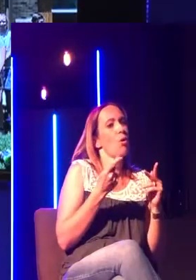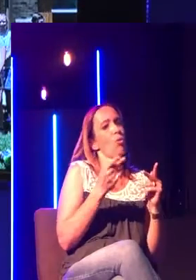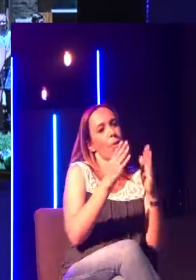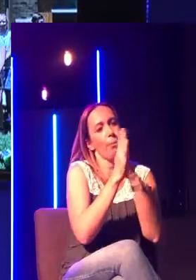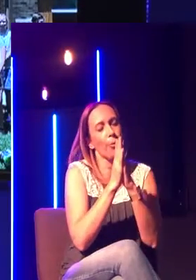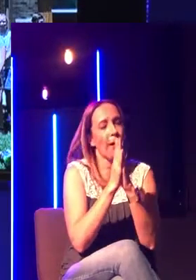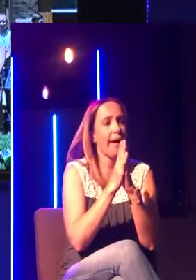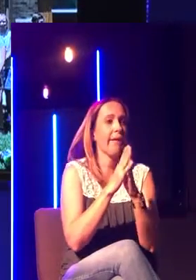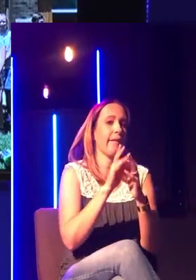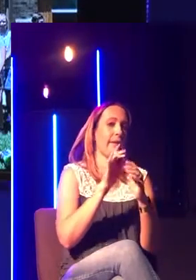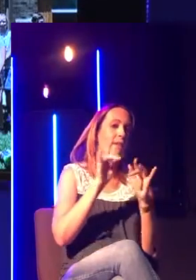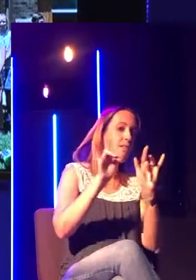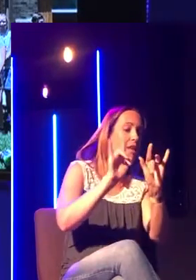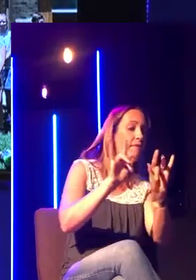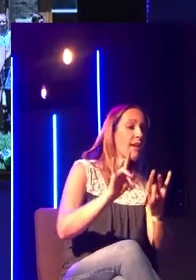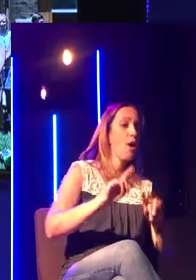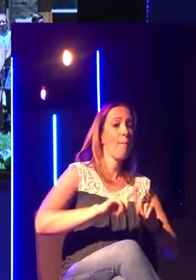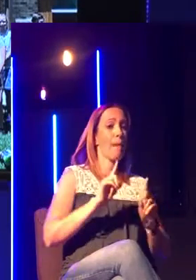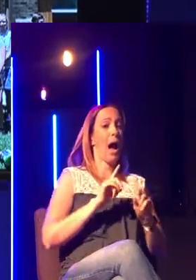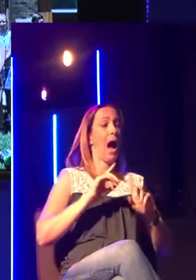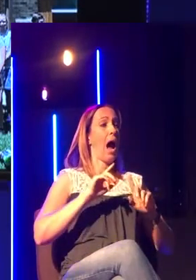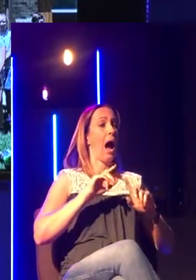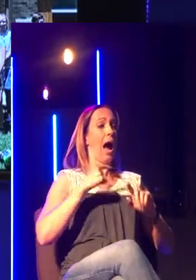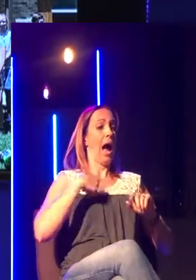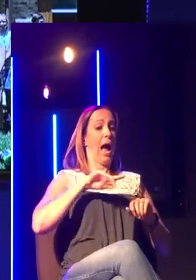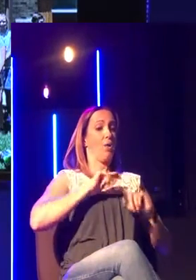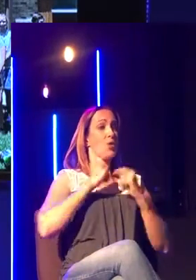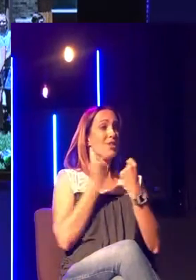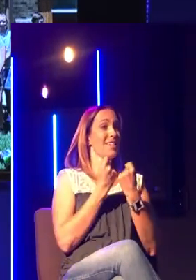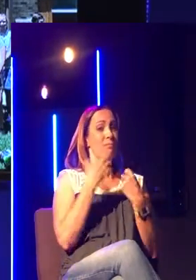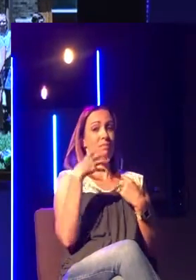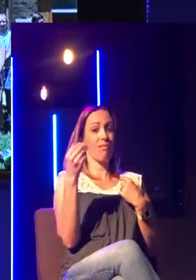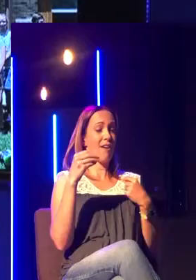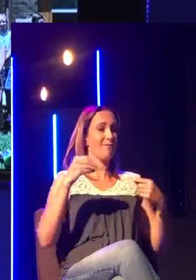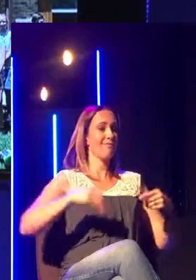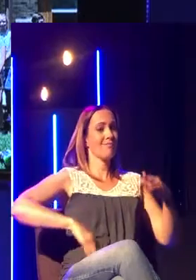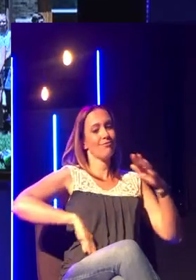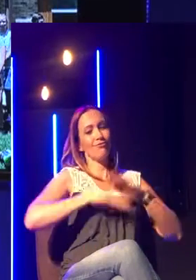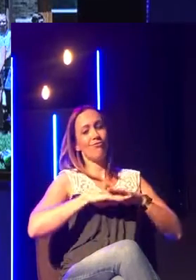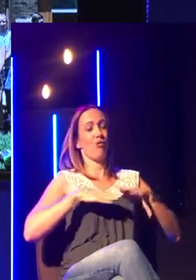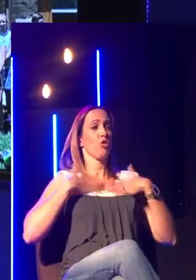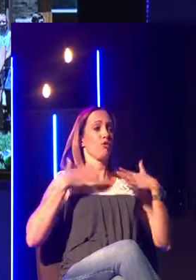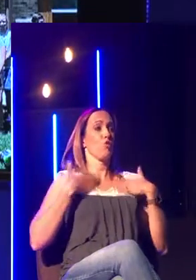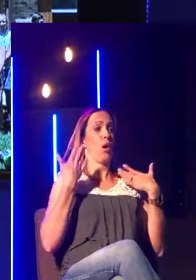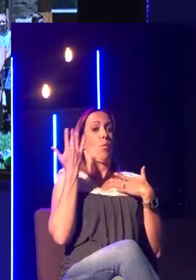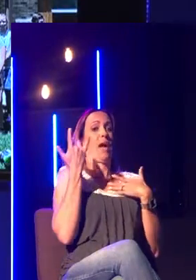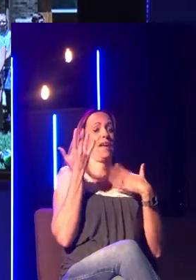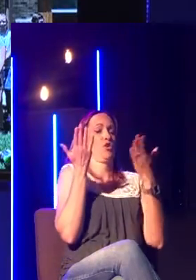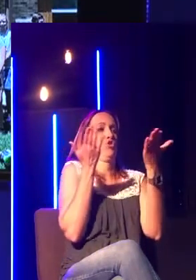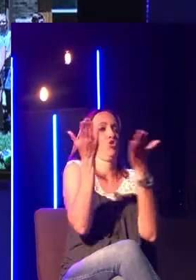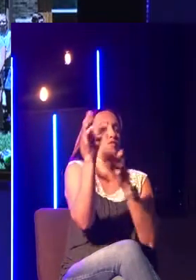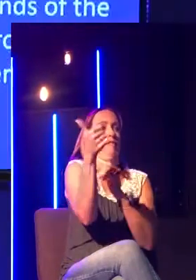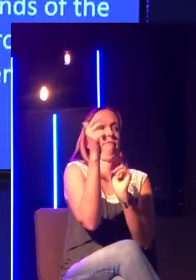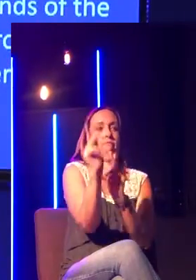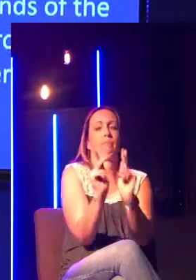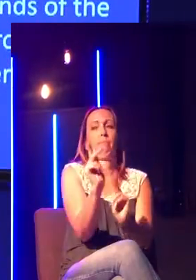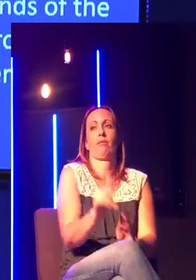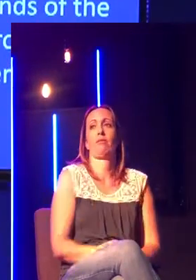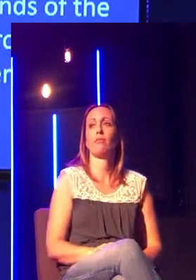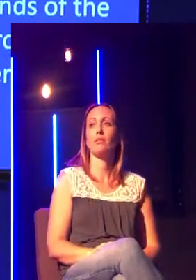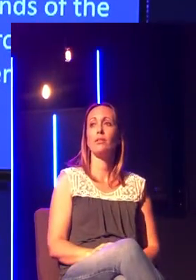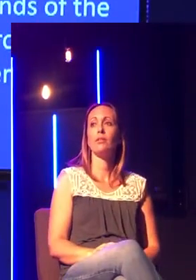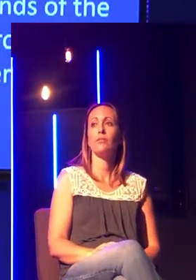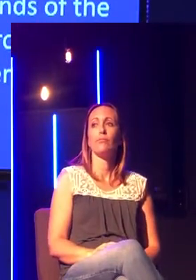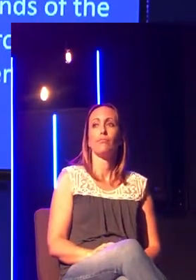on them, loving on them. But our team left full of joy because they were serving. 1 Timothy 4:14 says,